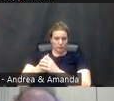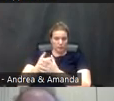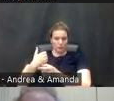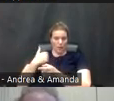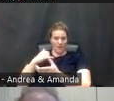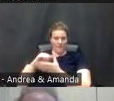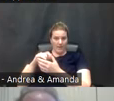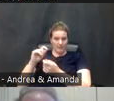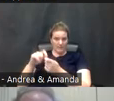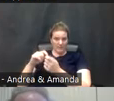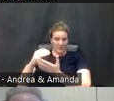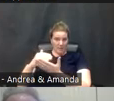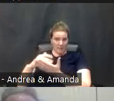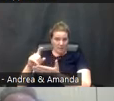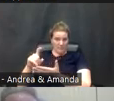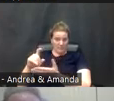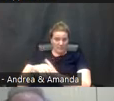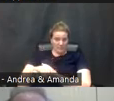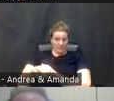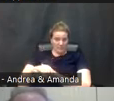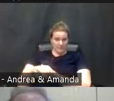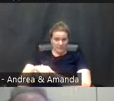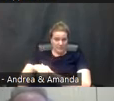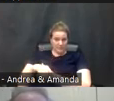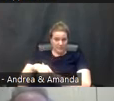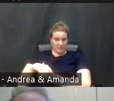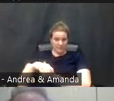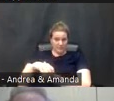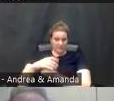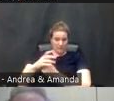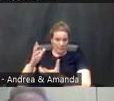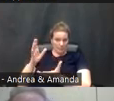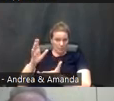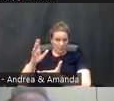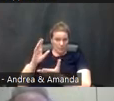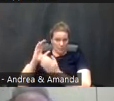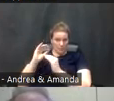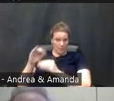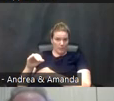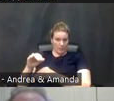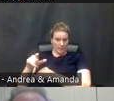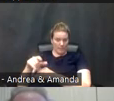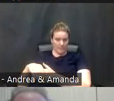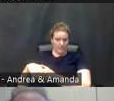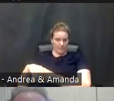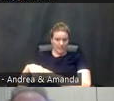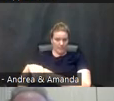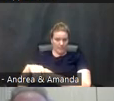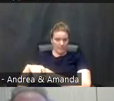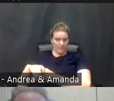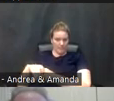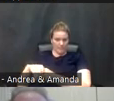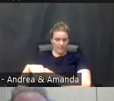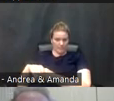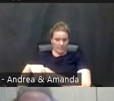any specific list or who will contact. I'm just going to put it out in case